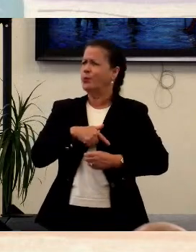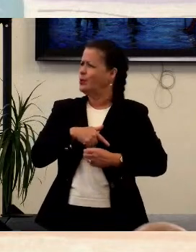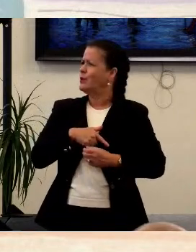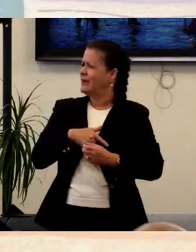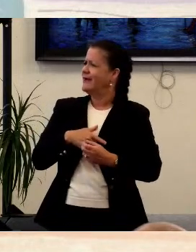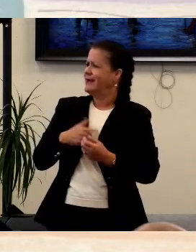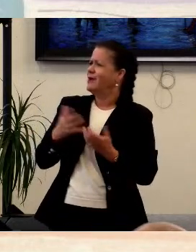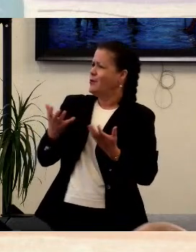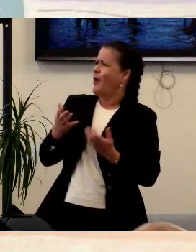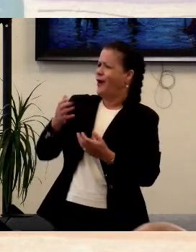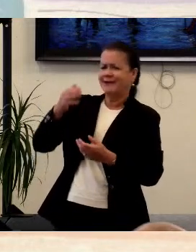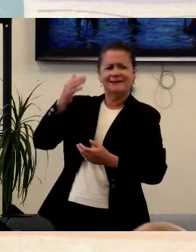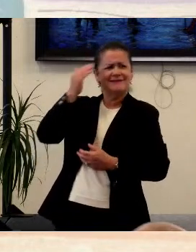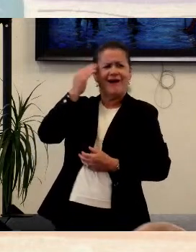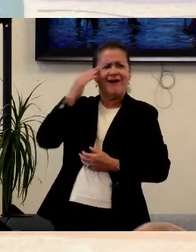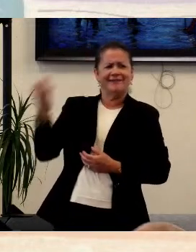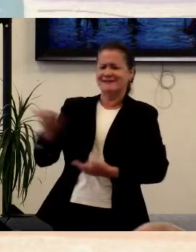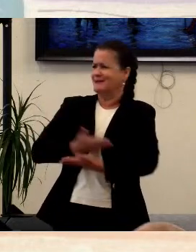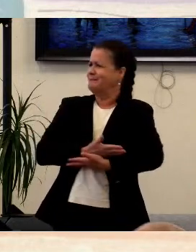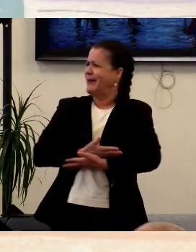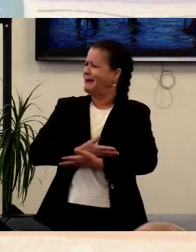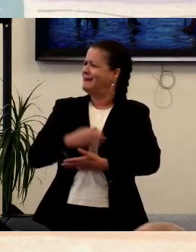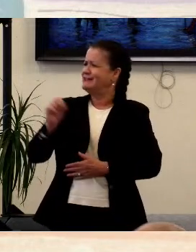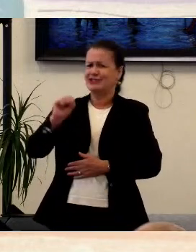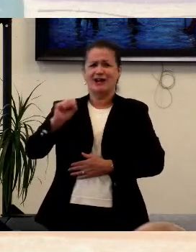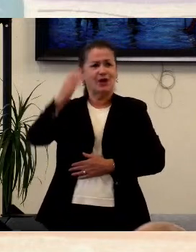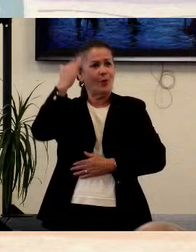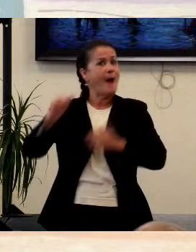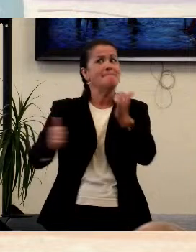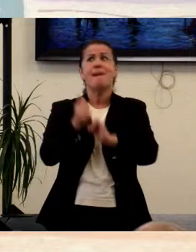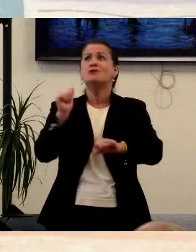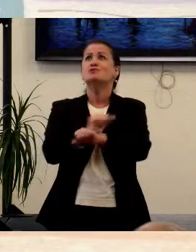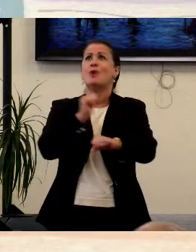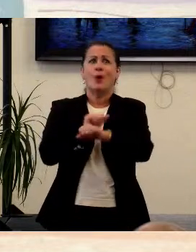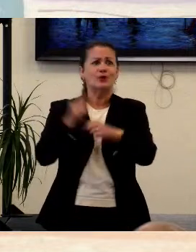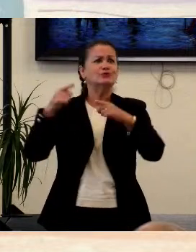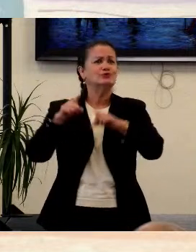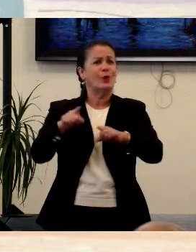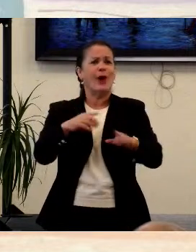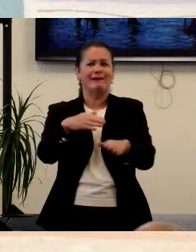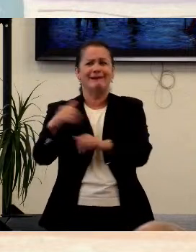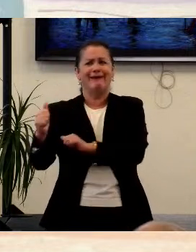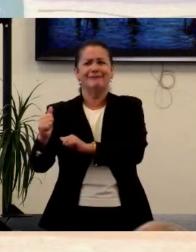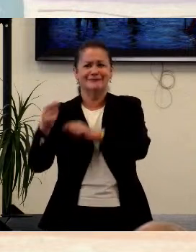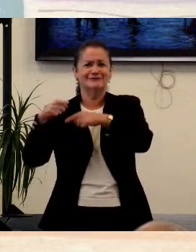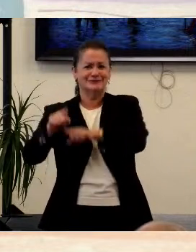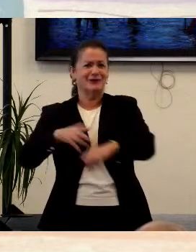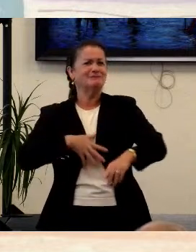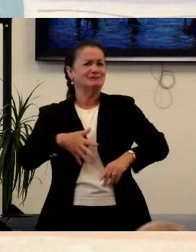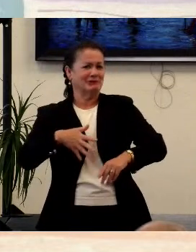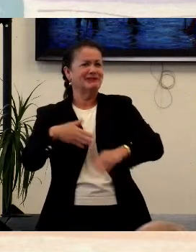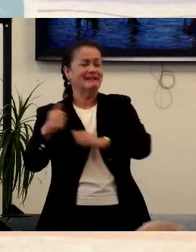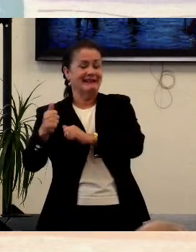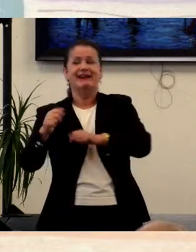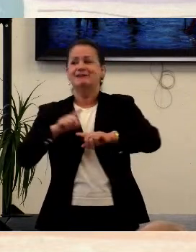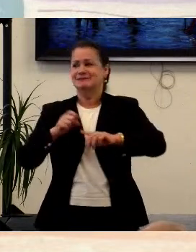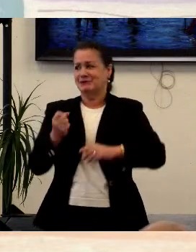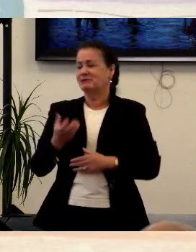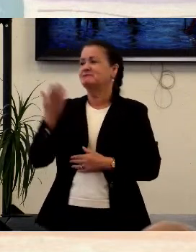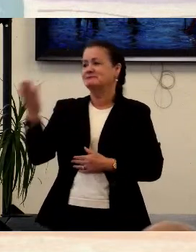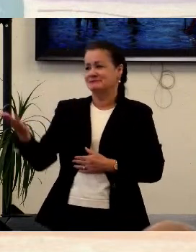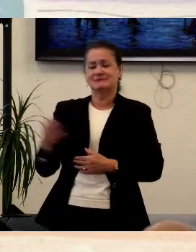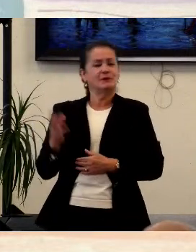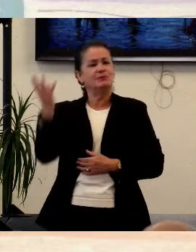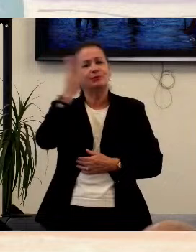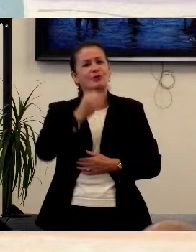most of these illustrations were done when she was on maternity leave. So if it weren't for Shep, this might be a very boring book with none of